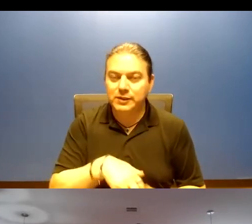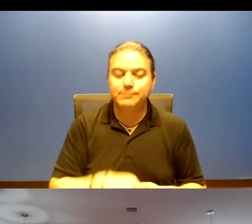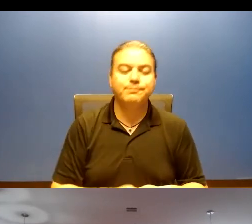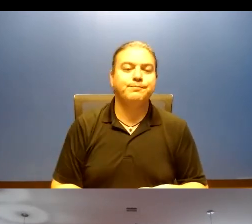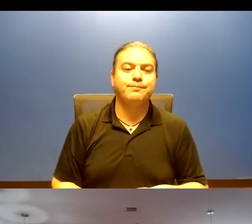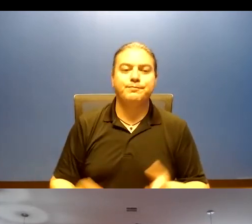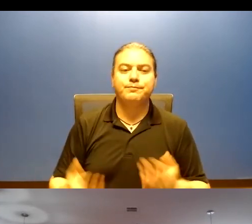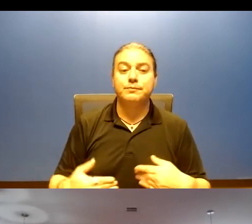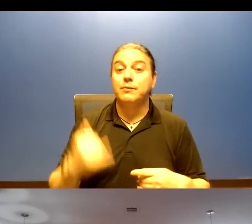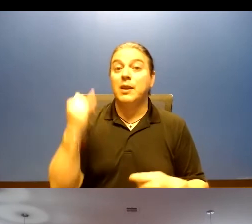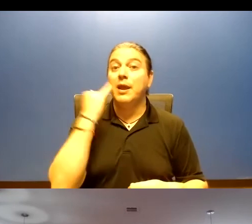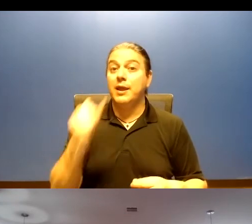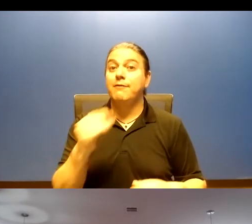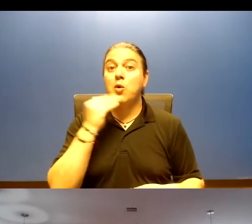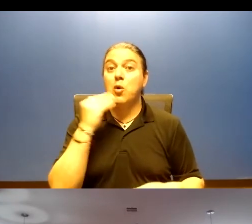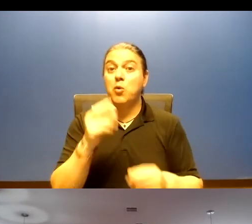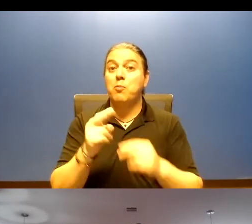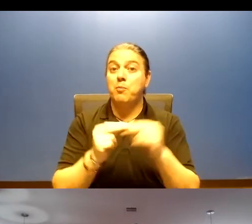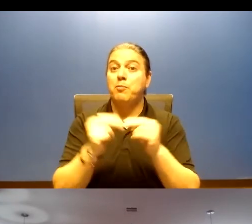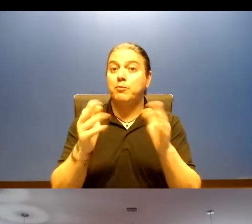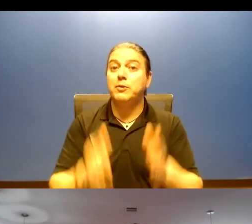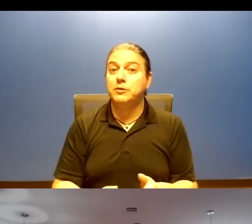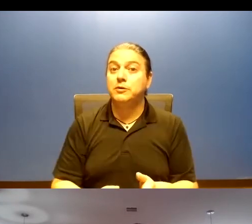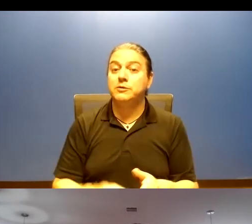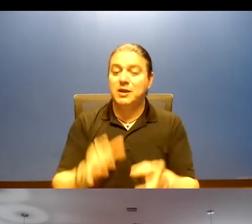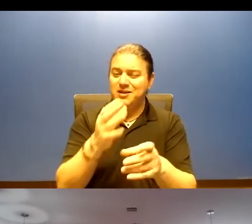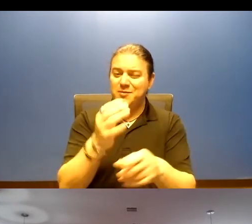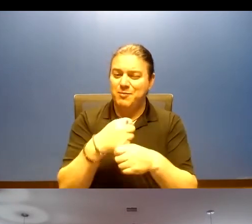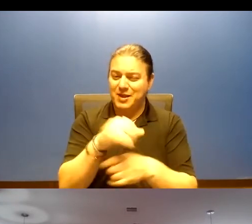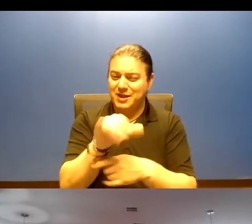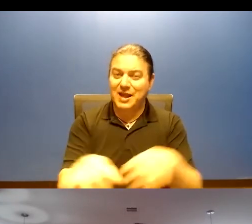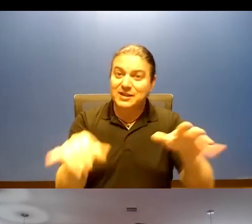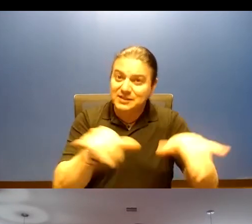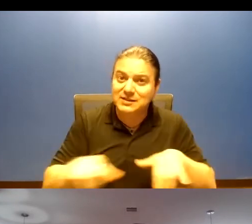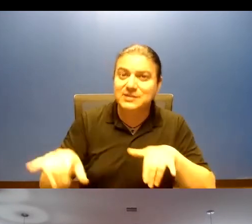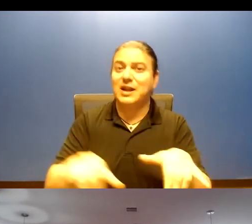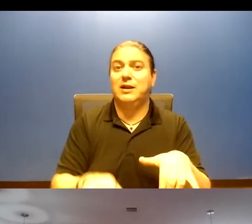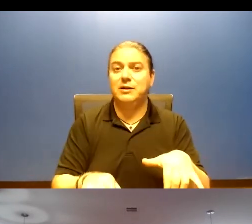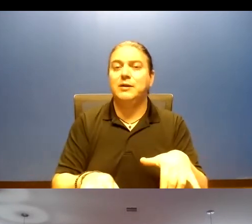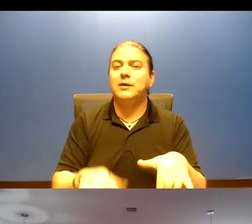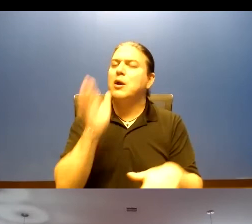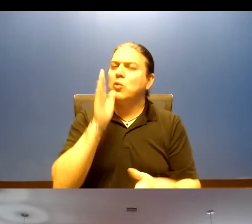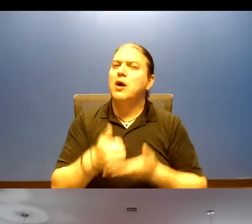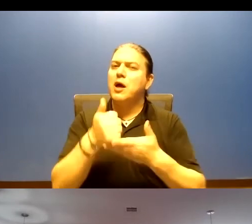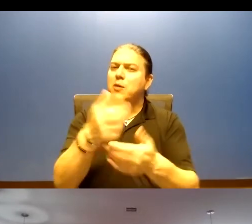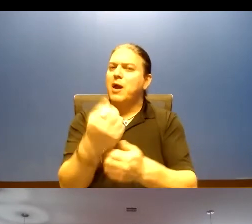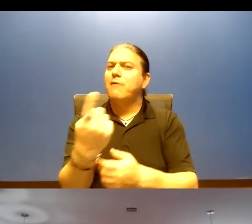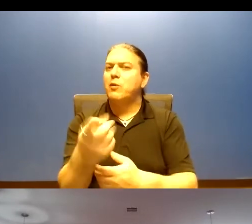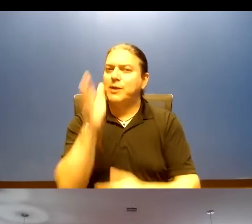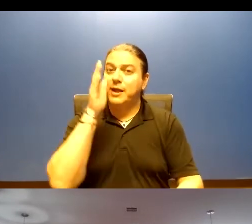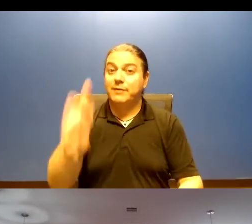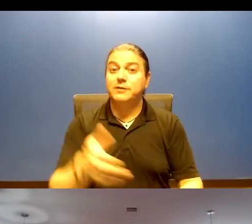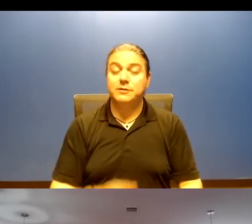that if home builders could make them standard would help everyone eventually. All right, thank